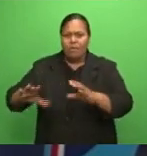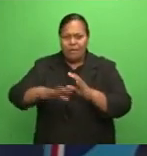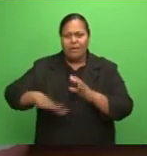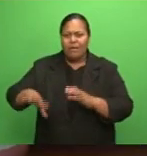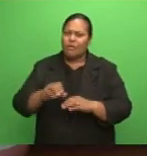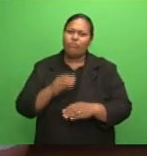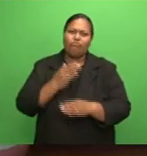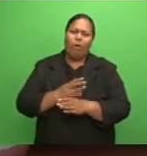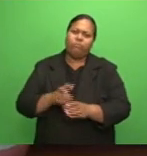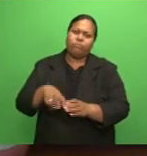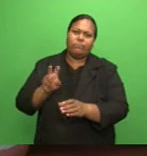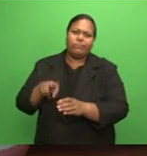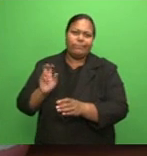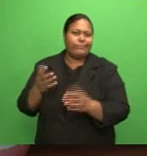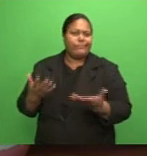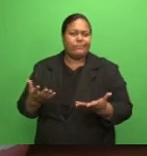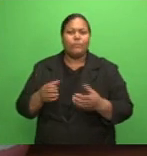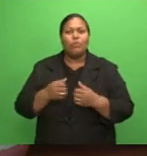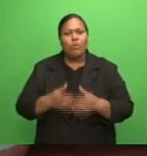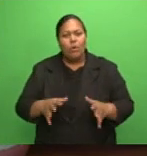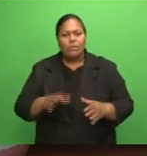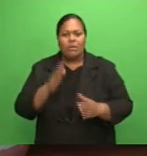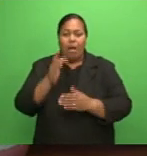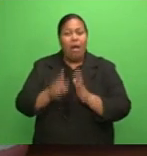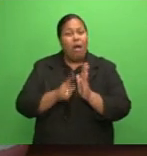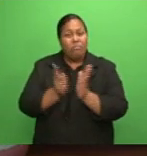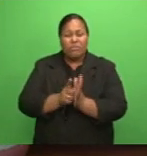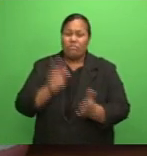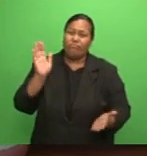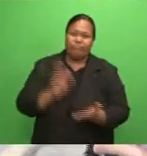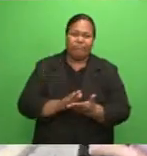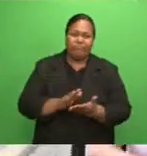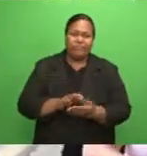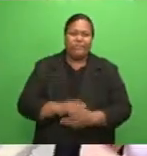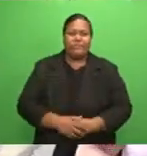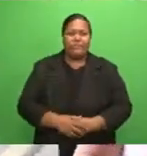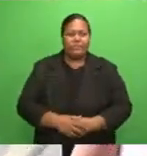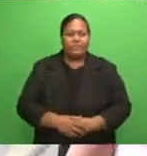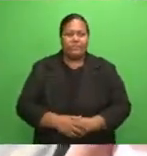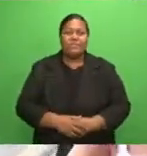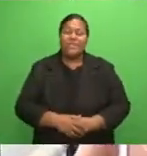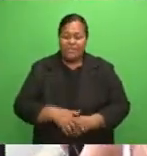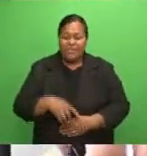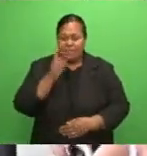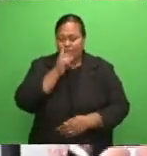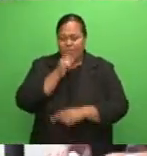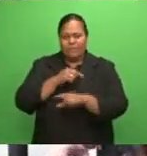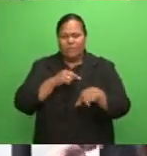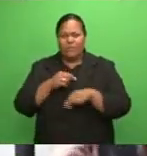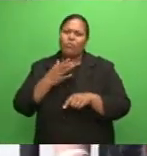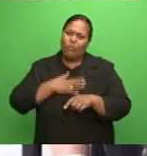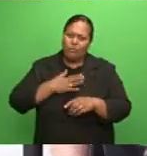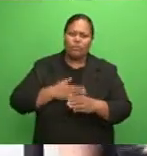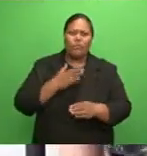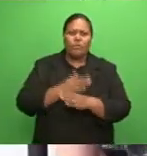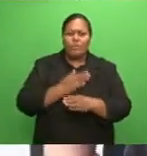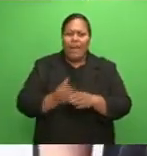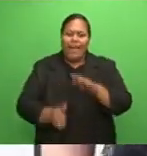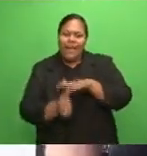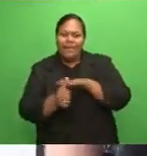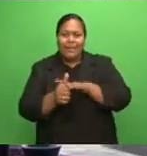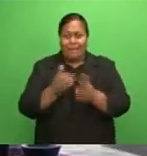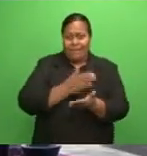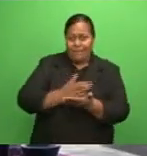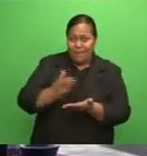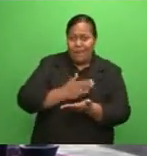cut. These are people who are trying to make ends meet by other means. So accessing the FNPF is